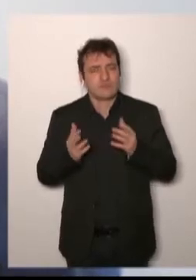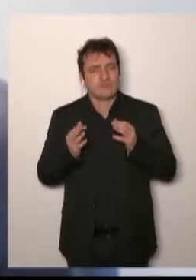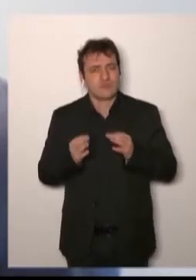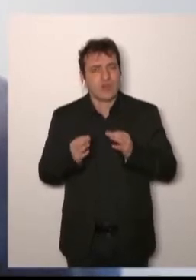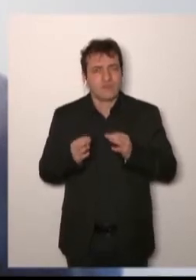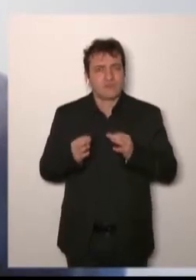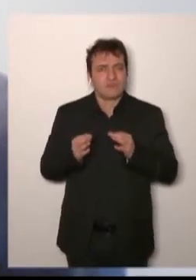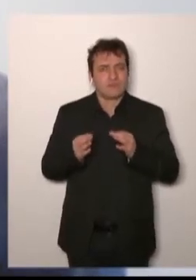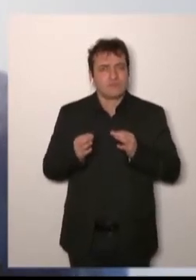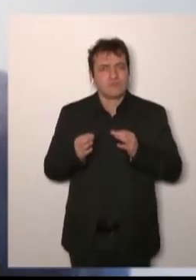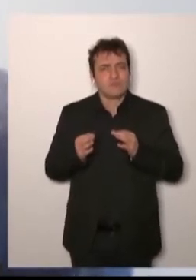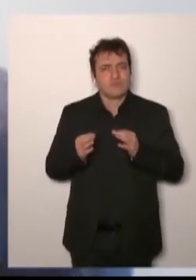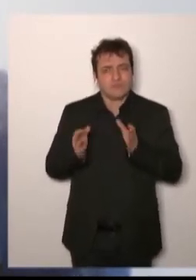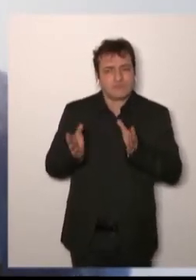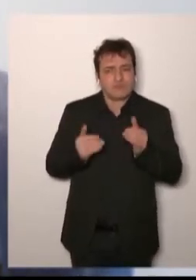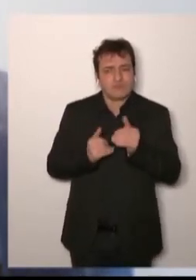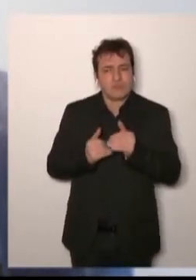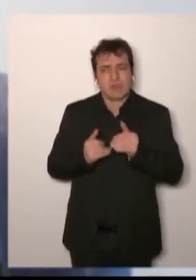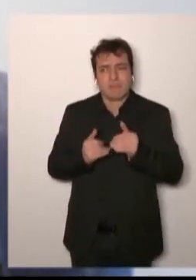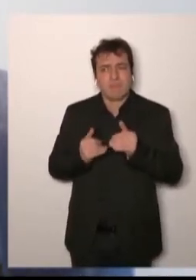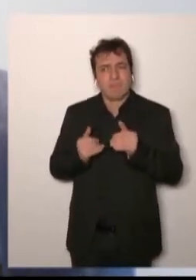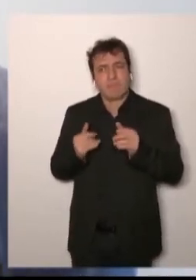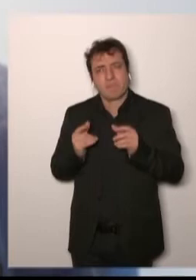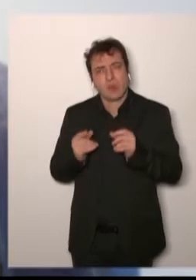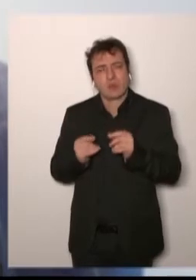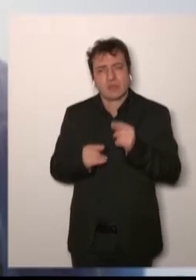it is really an important sort of catalyst and